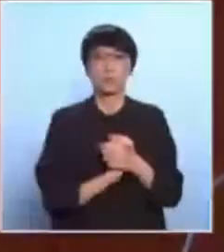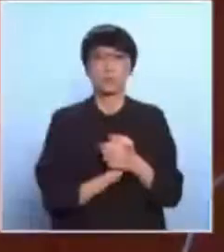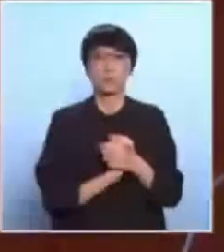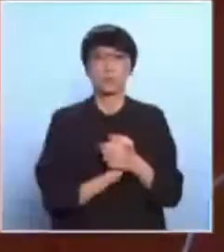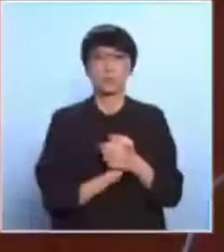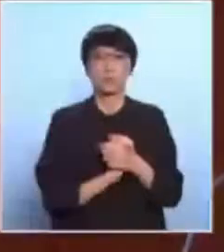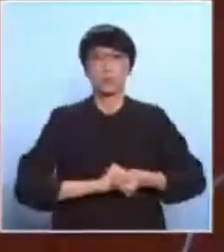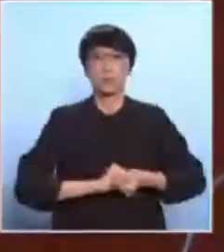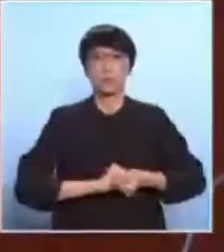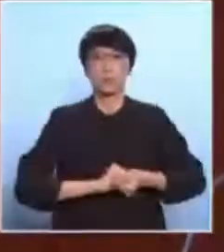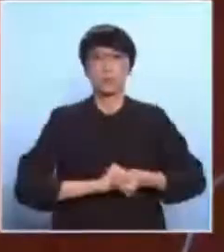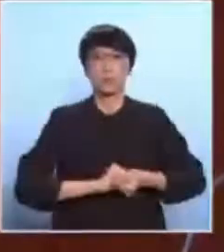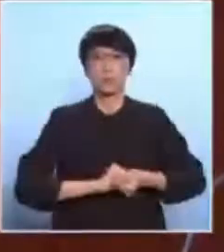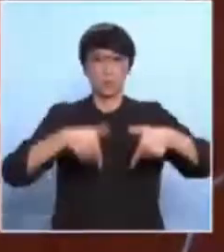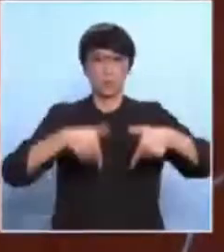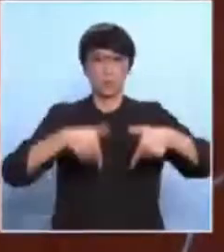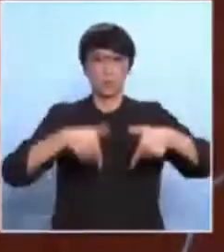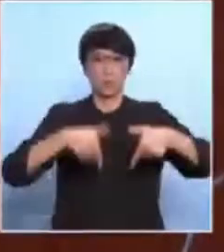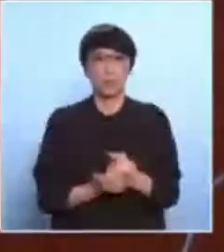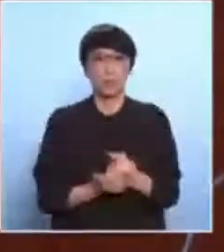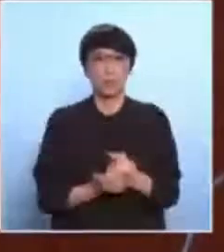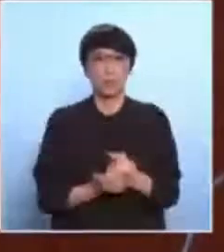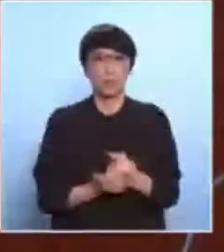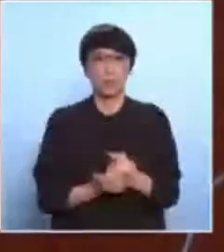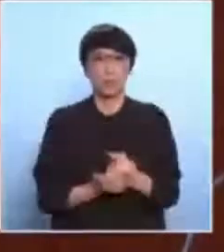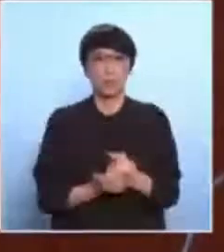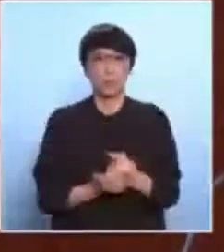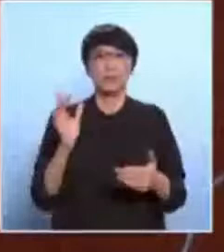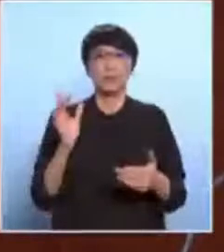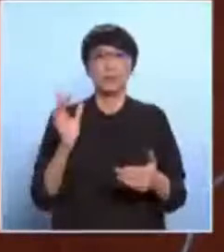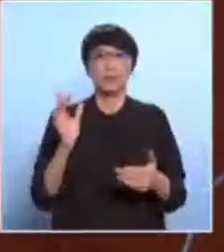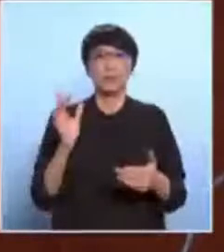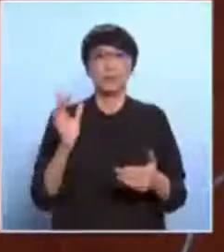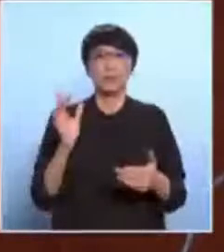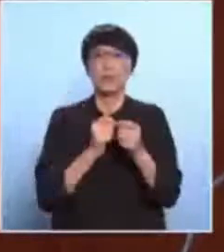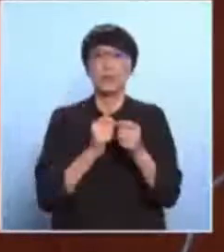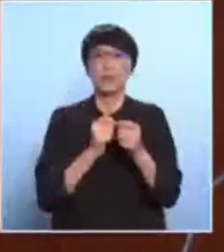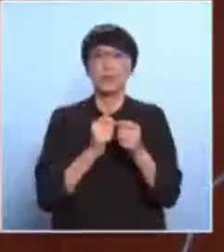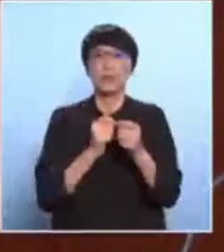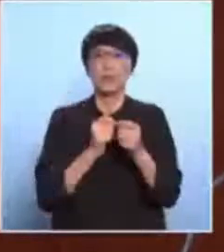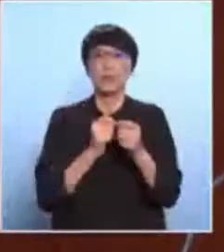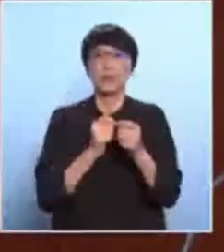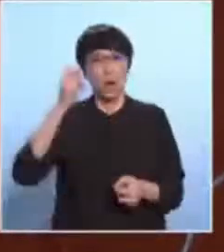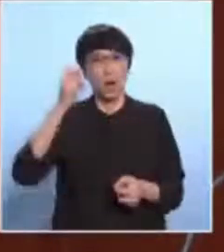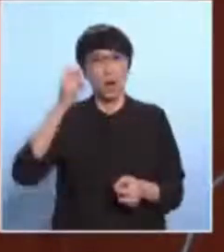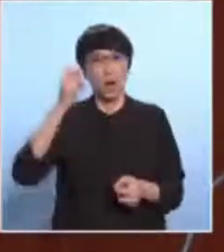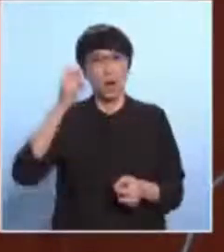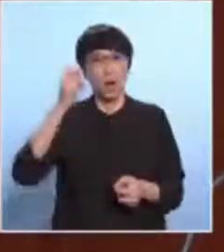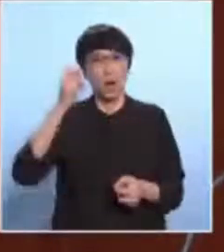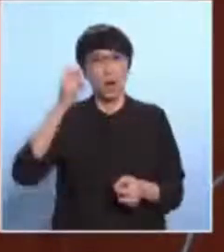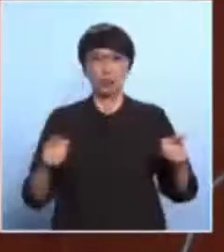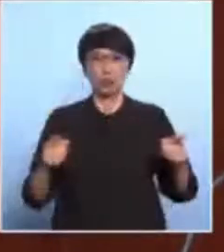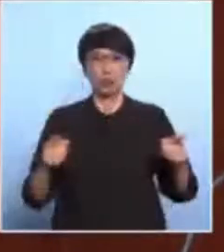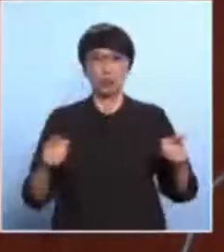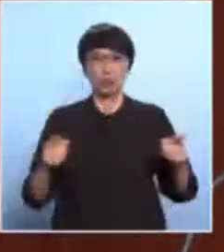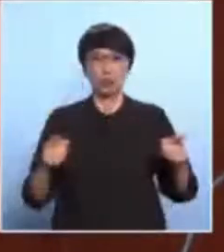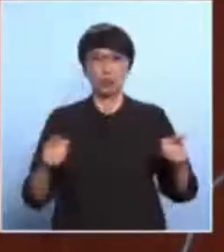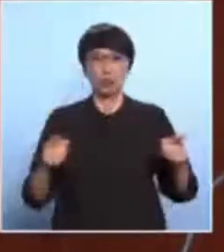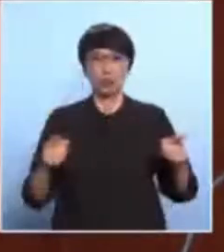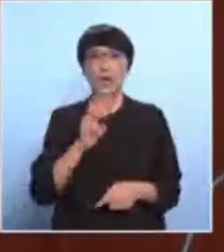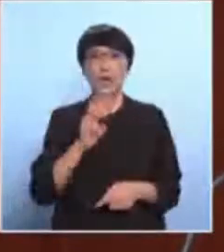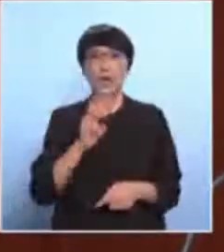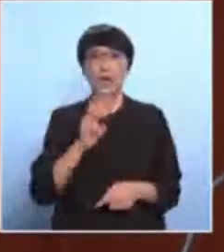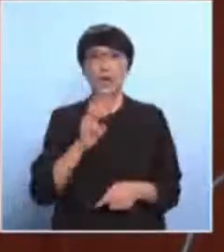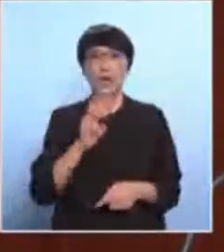rich eco-recreational resources and could be developed for ecotourism or recreational